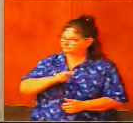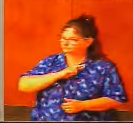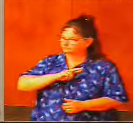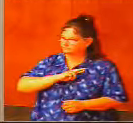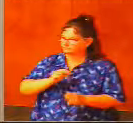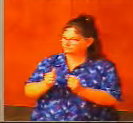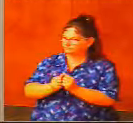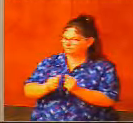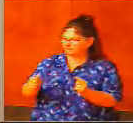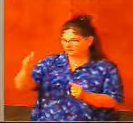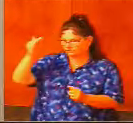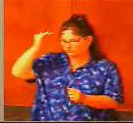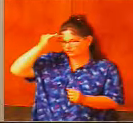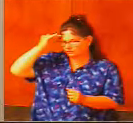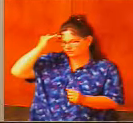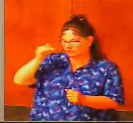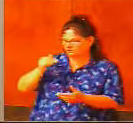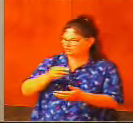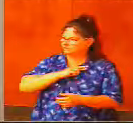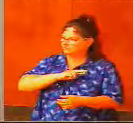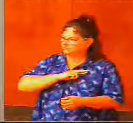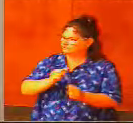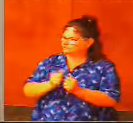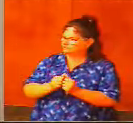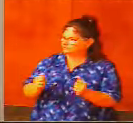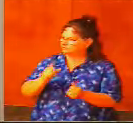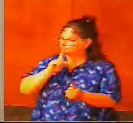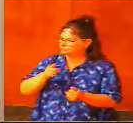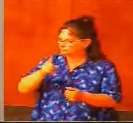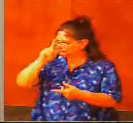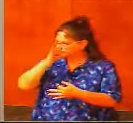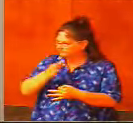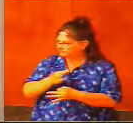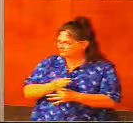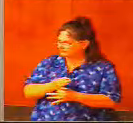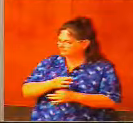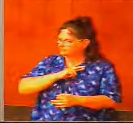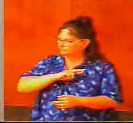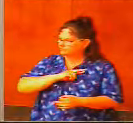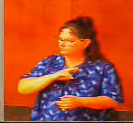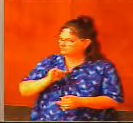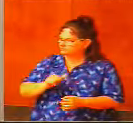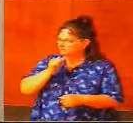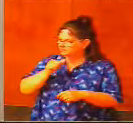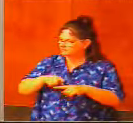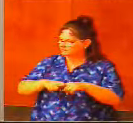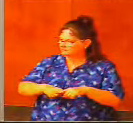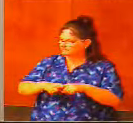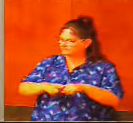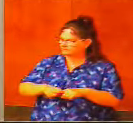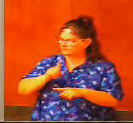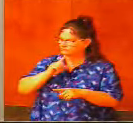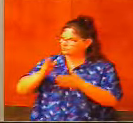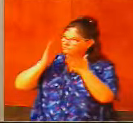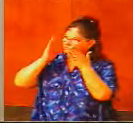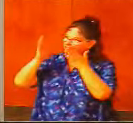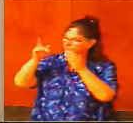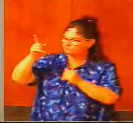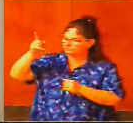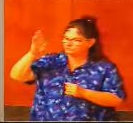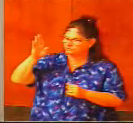Religion without knowledge, religion without true faith, religion that is not based on true commitment to